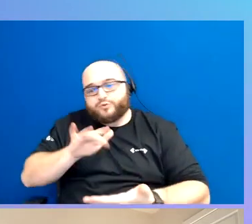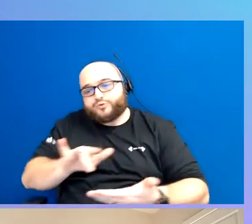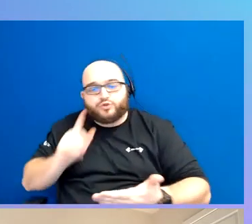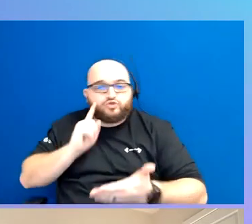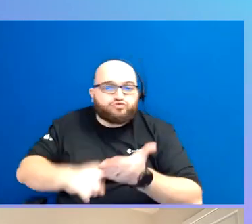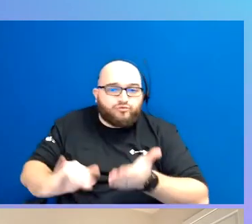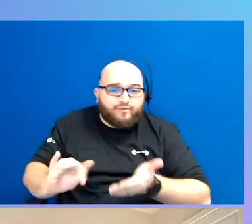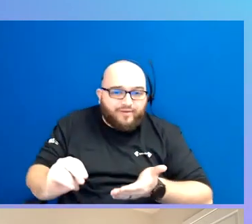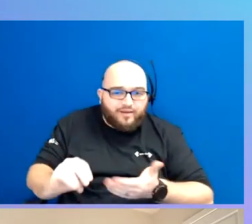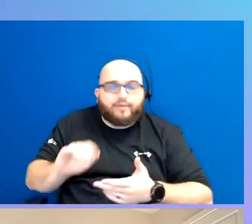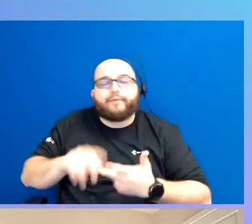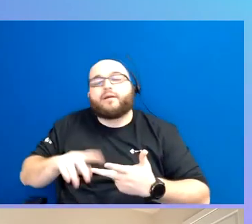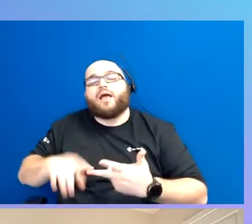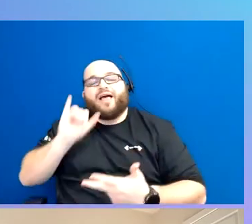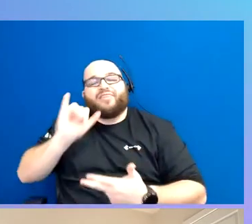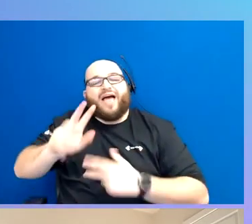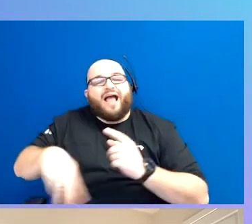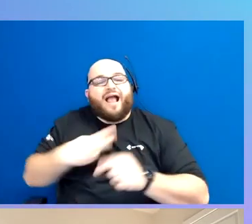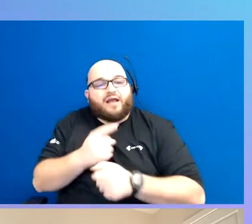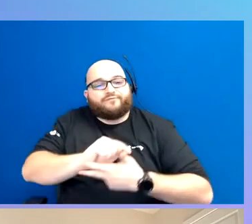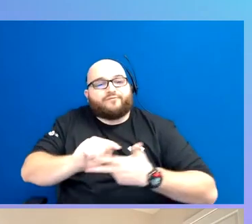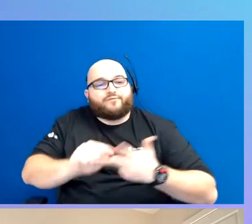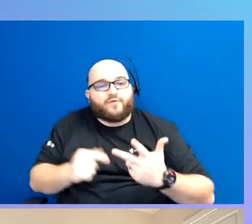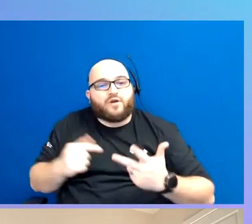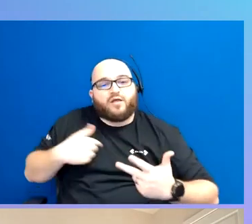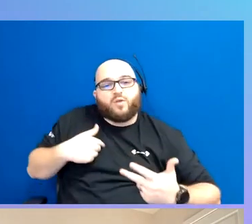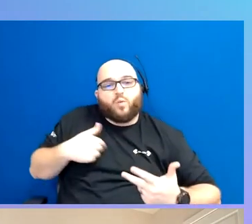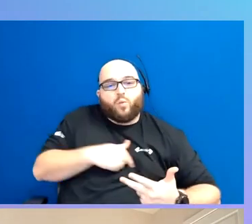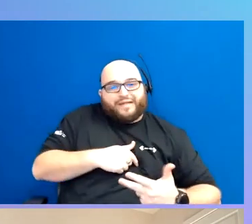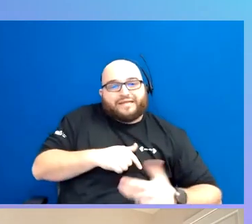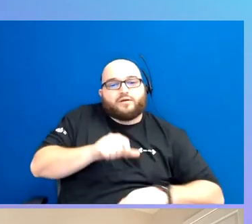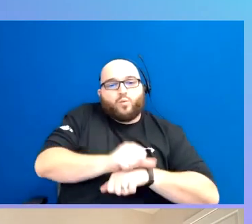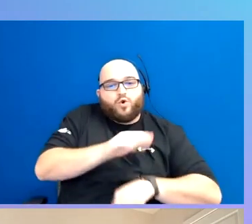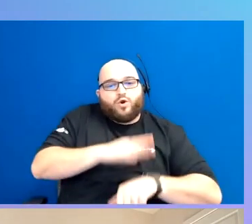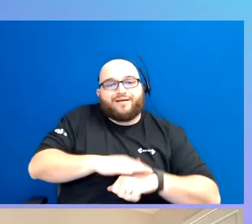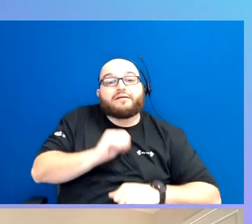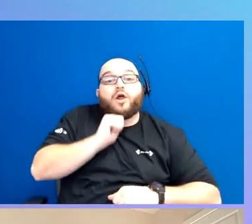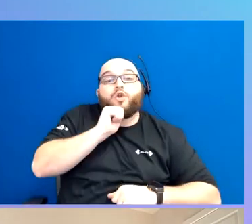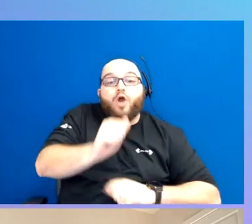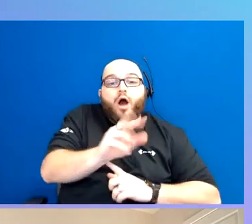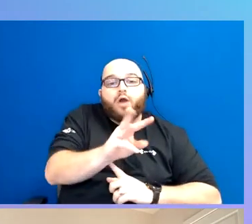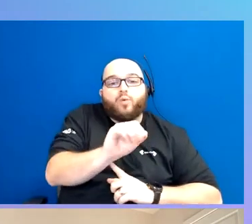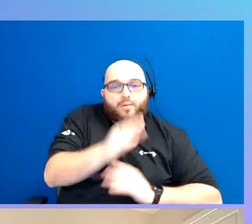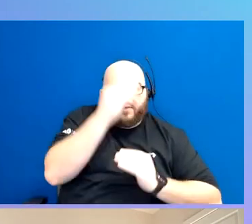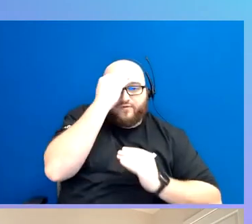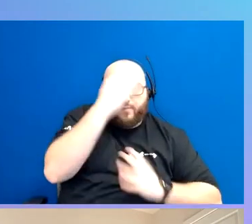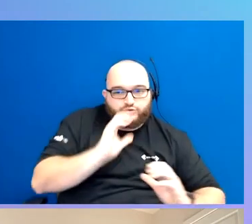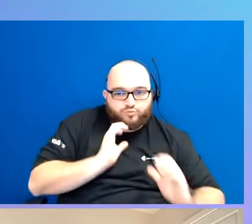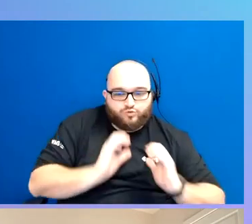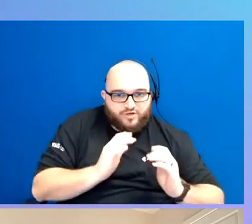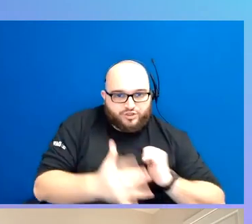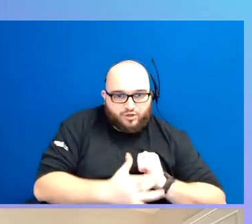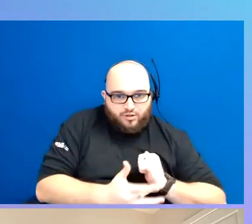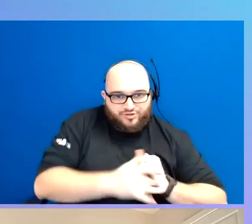the same time, kiosks, right? Like the kiosks at banks or at airports and such.